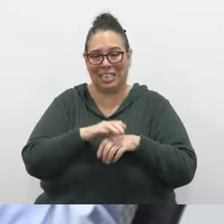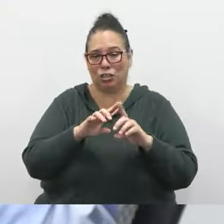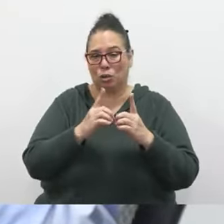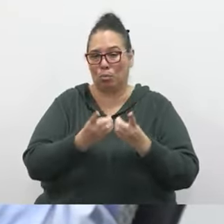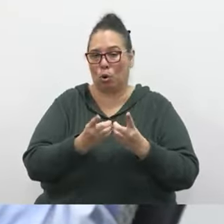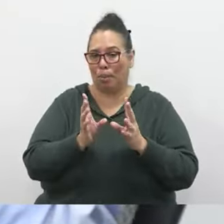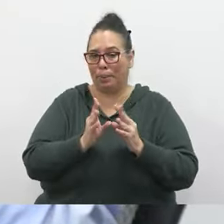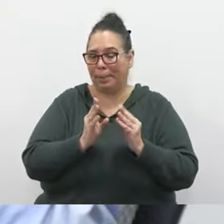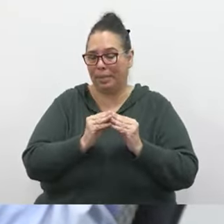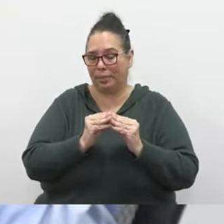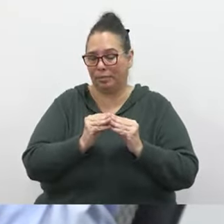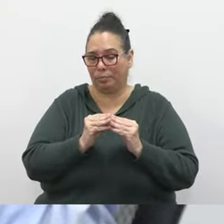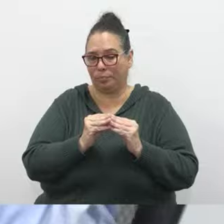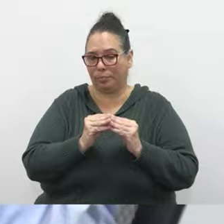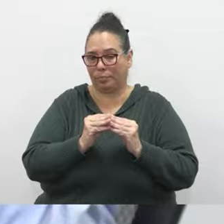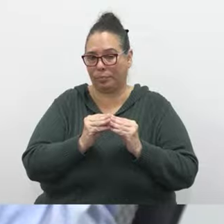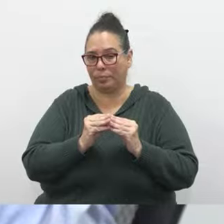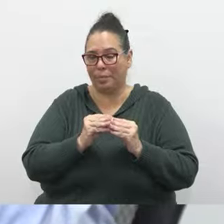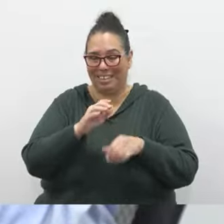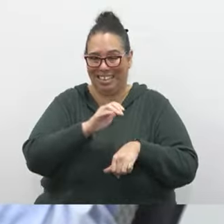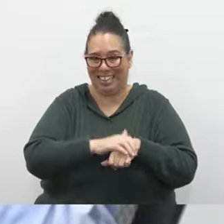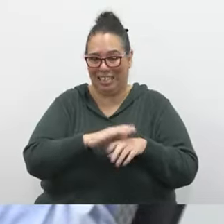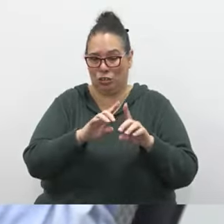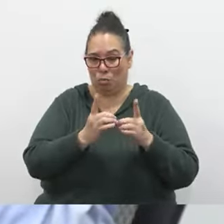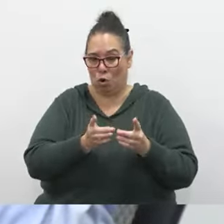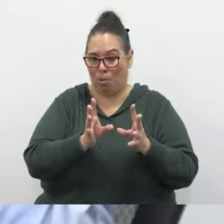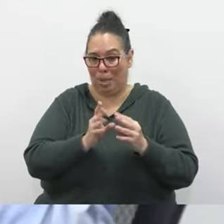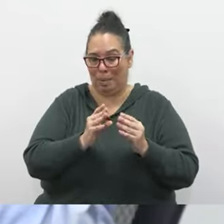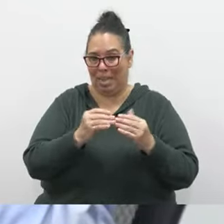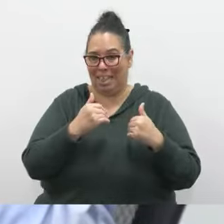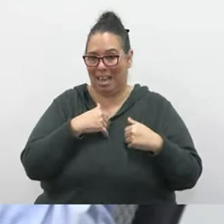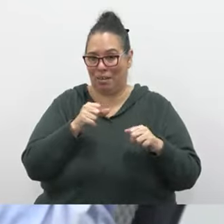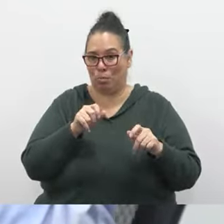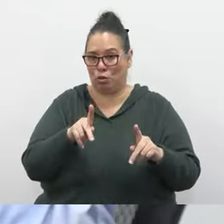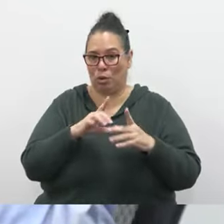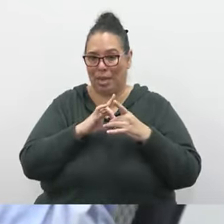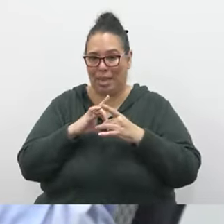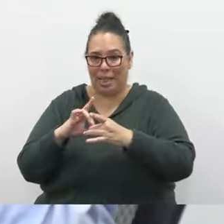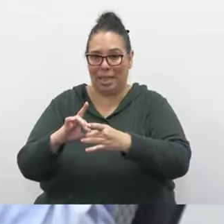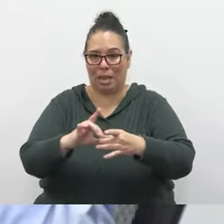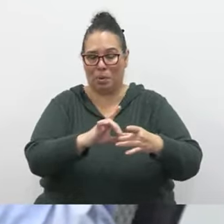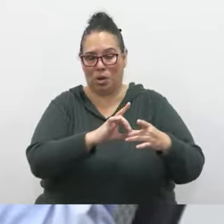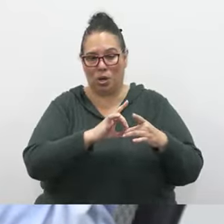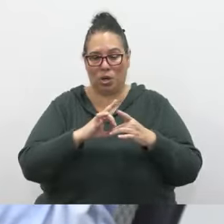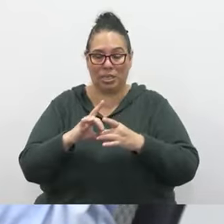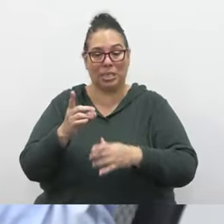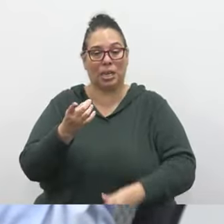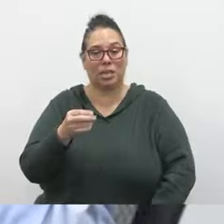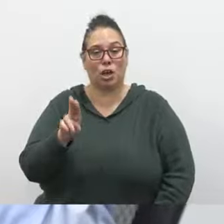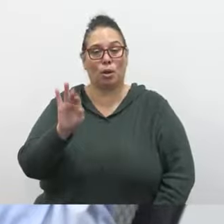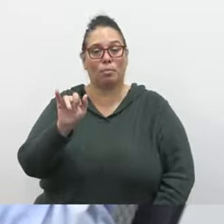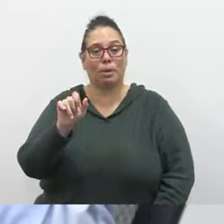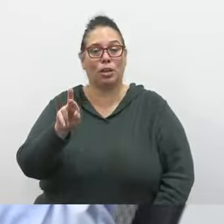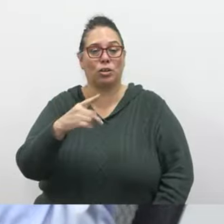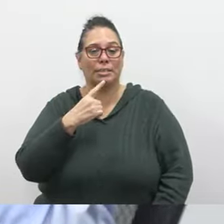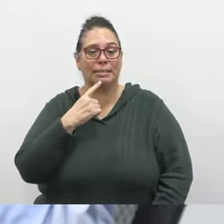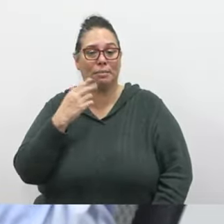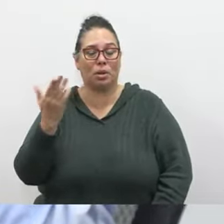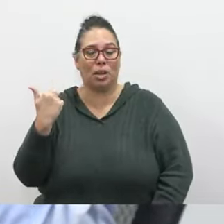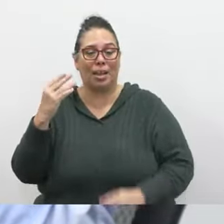meetings. And when they meet as an English department, they have the opportunity to collaborate. And as Dr. Baker mentioned earlier, it's that teacher